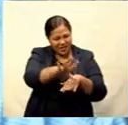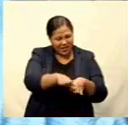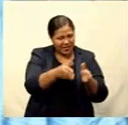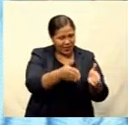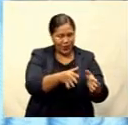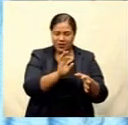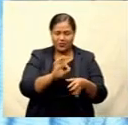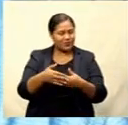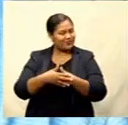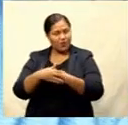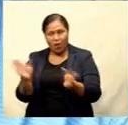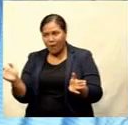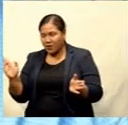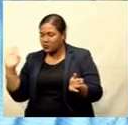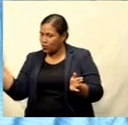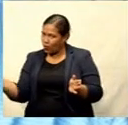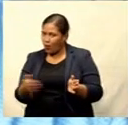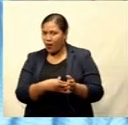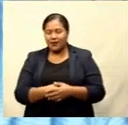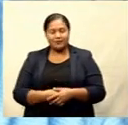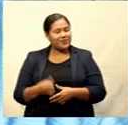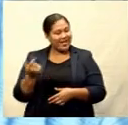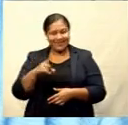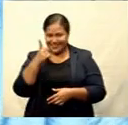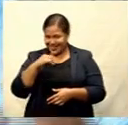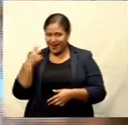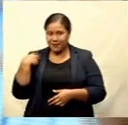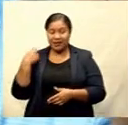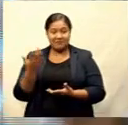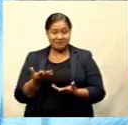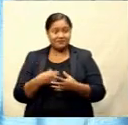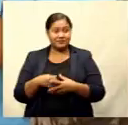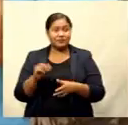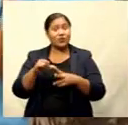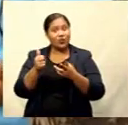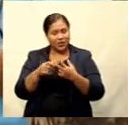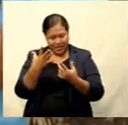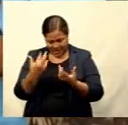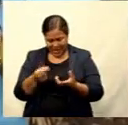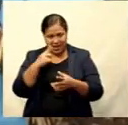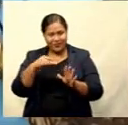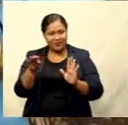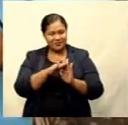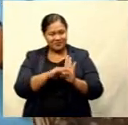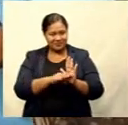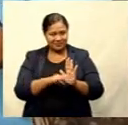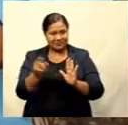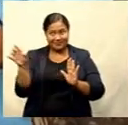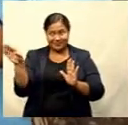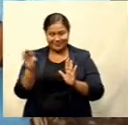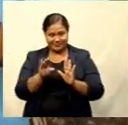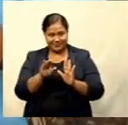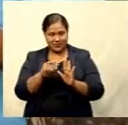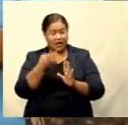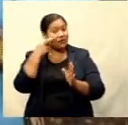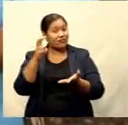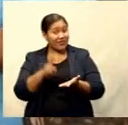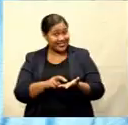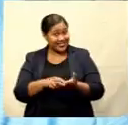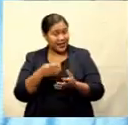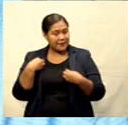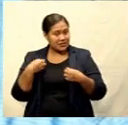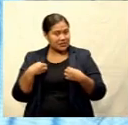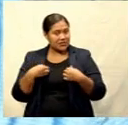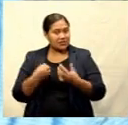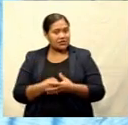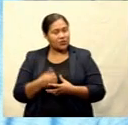It is open to any sector, as long as they are able to meet the criteria. They are registered business,